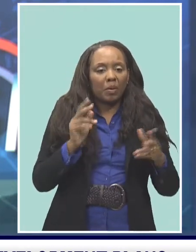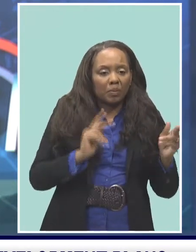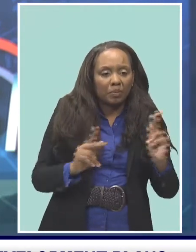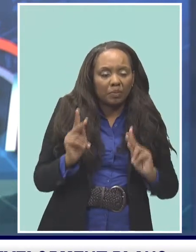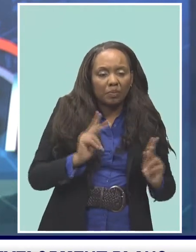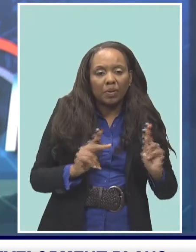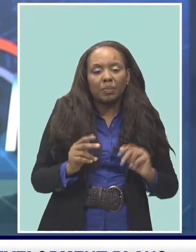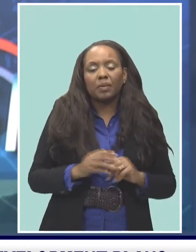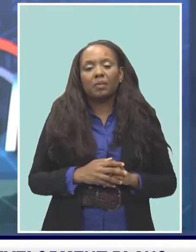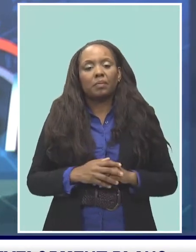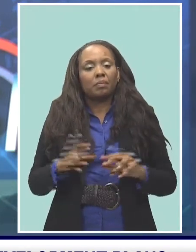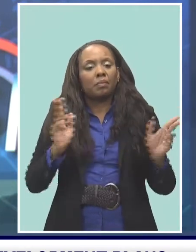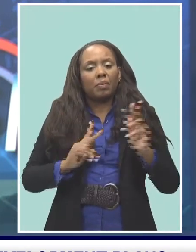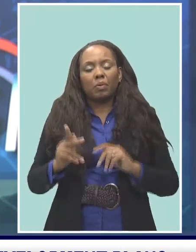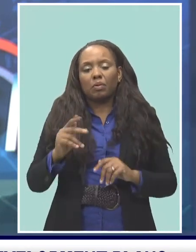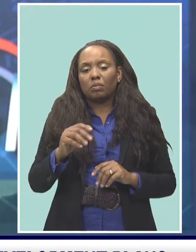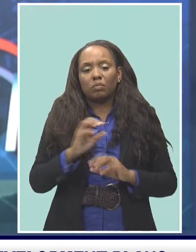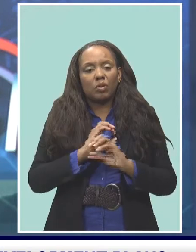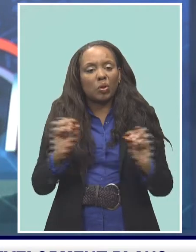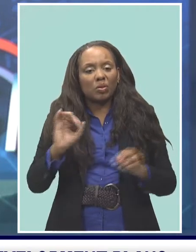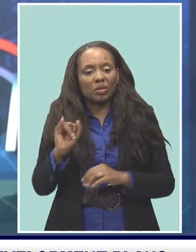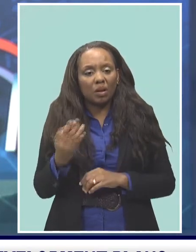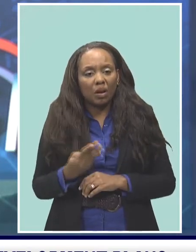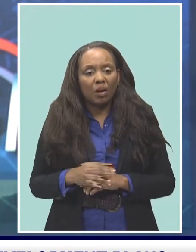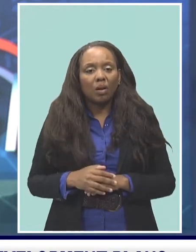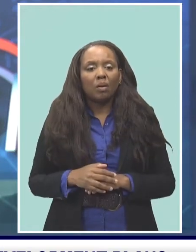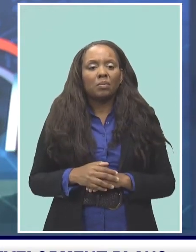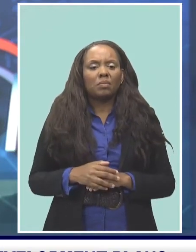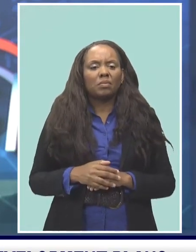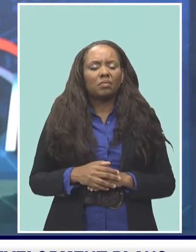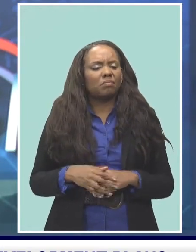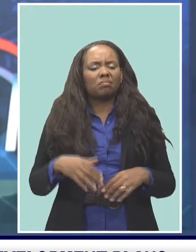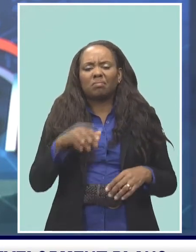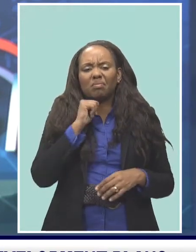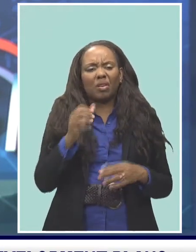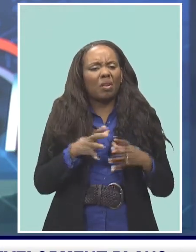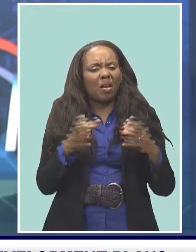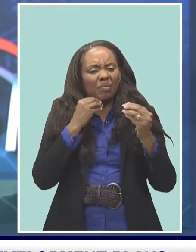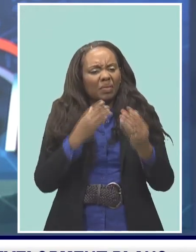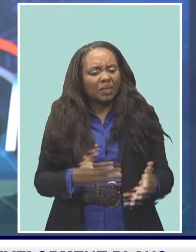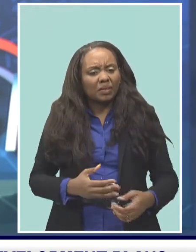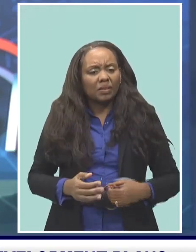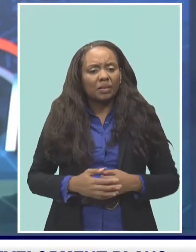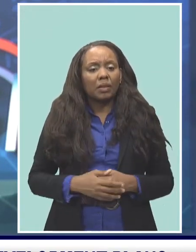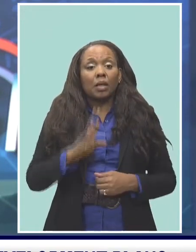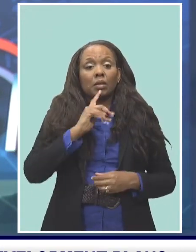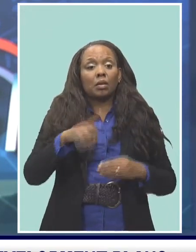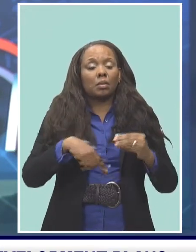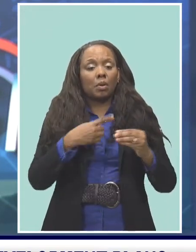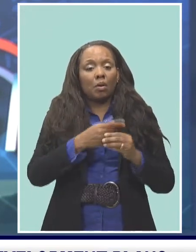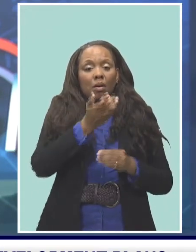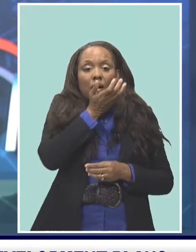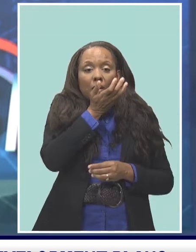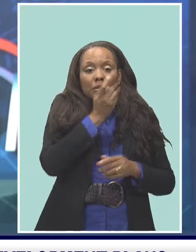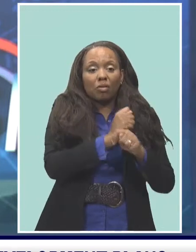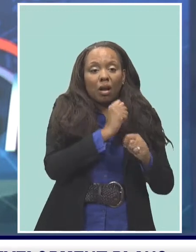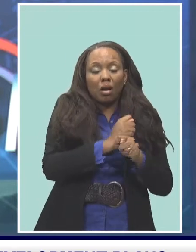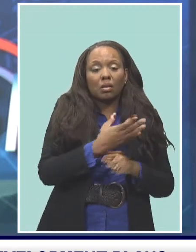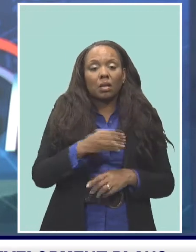eradicate unemployment among youth and lacked vision for emerging sectors and industries. As it relates to the importation of garbage trucks and